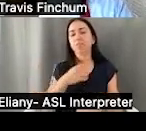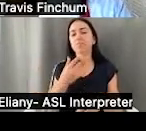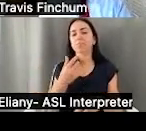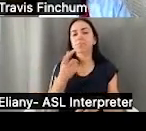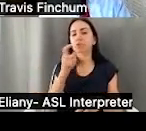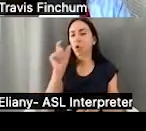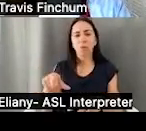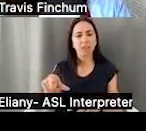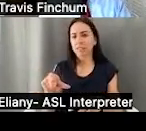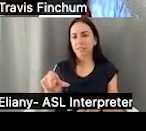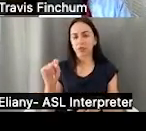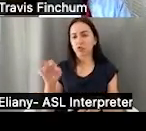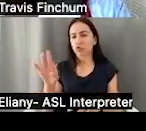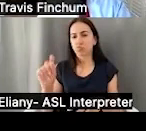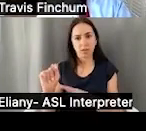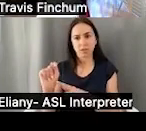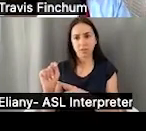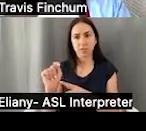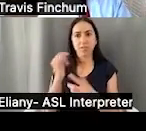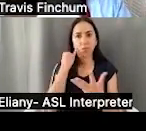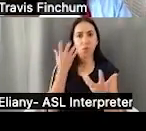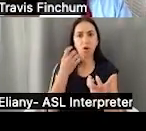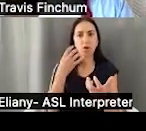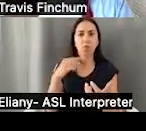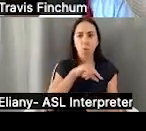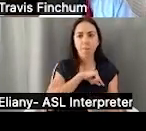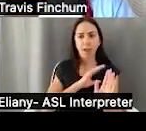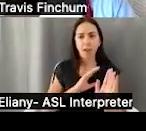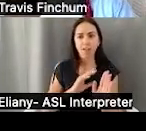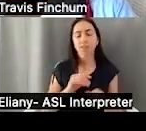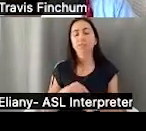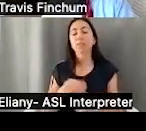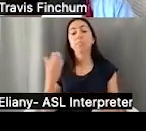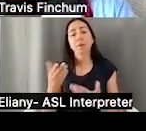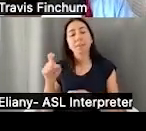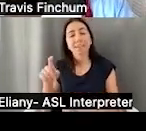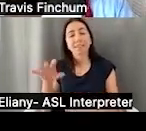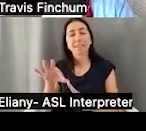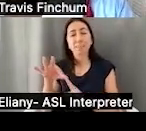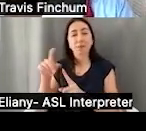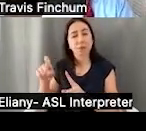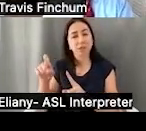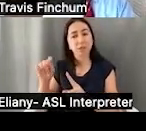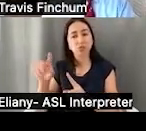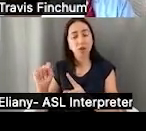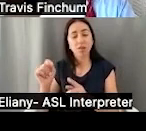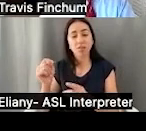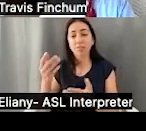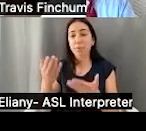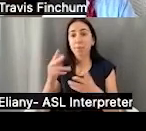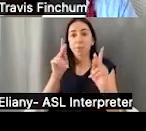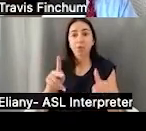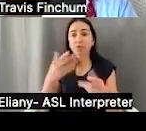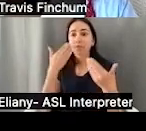trust, again, to qualify for the benefit. We still may need a special needs trust if we have an individual who just can't manage or handle